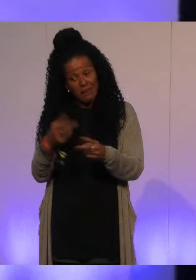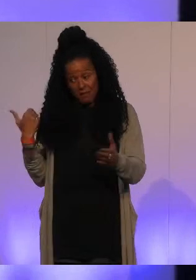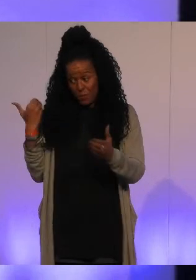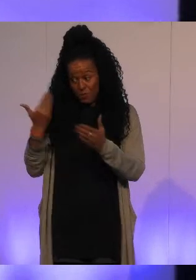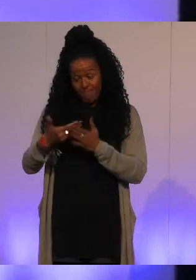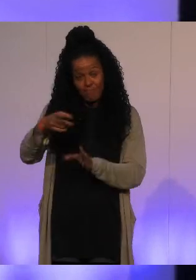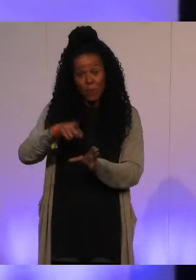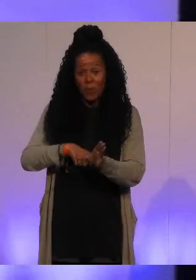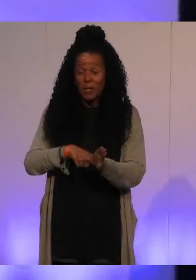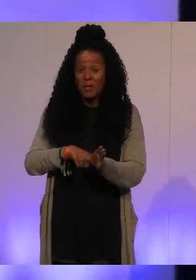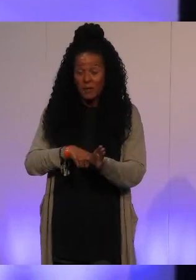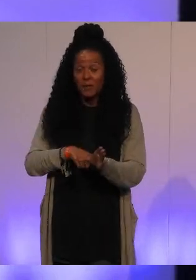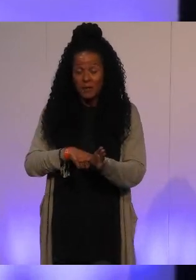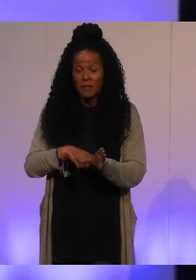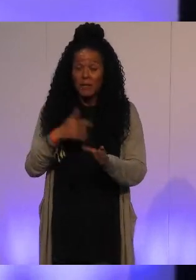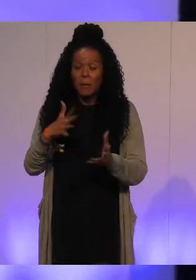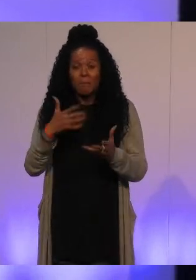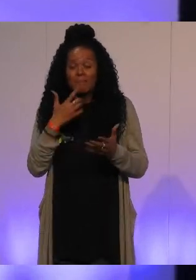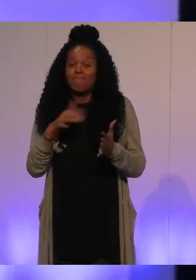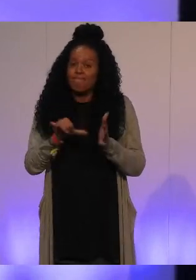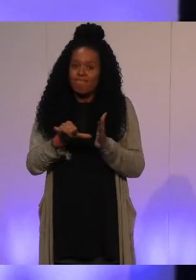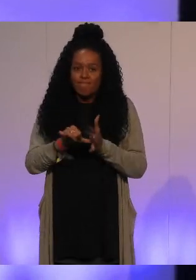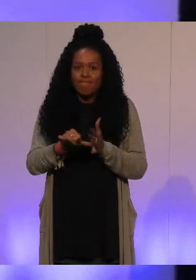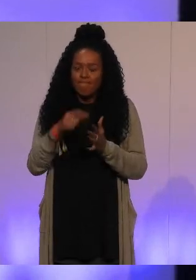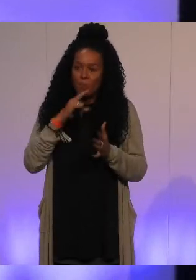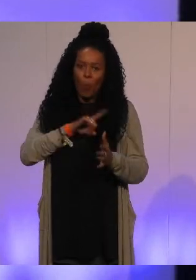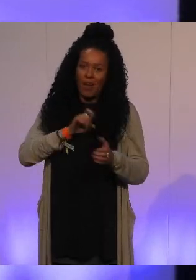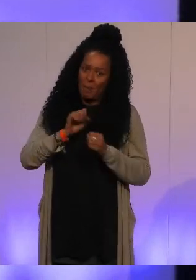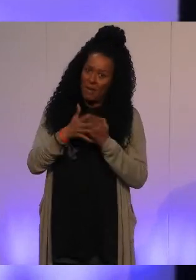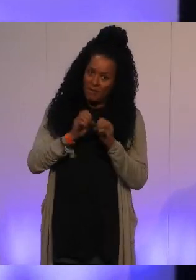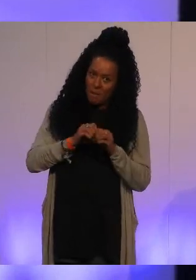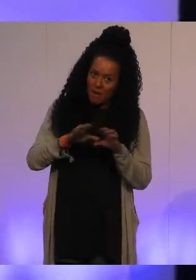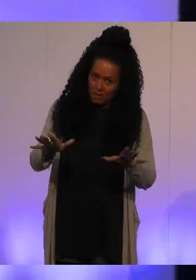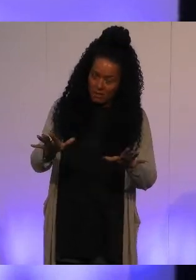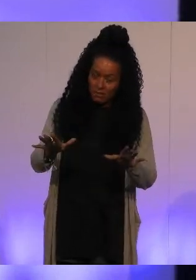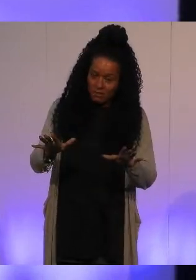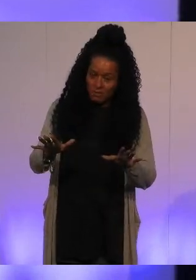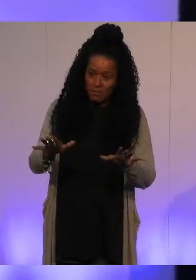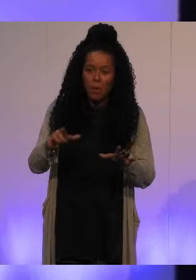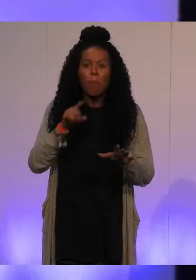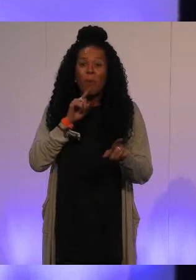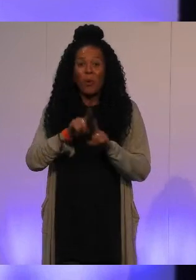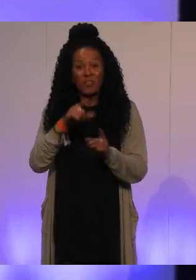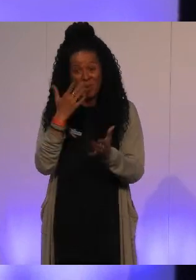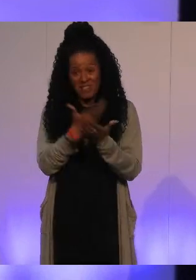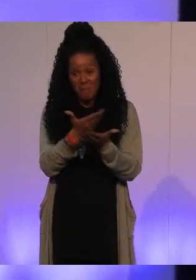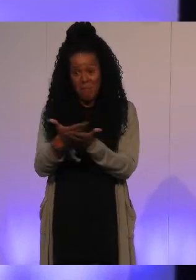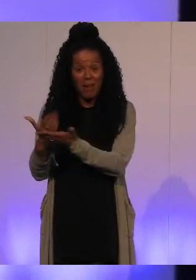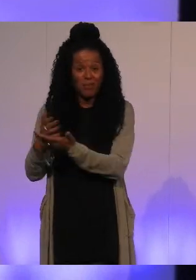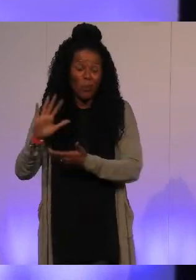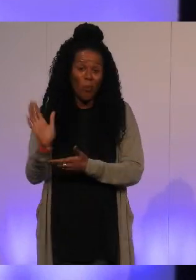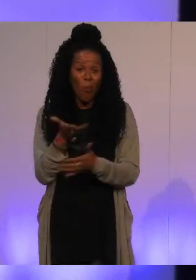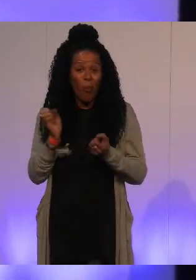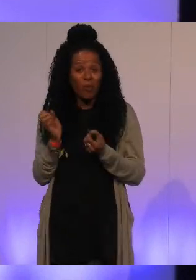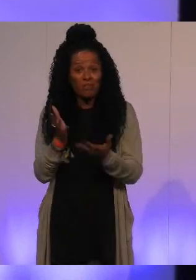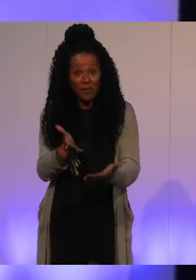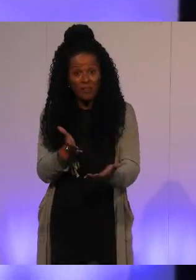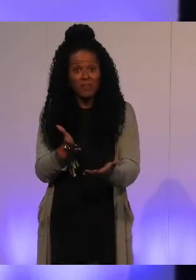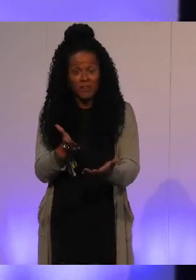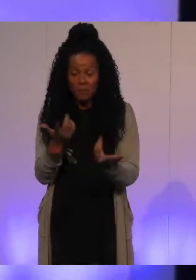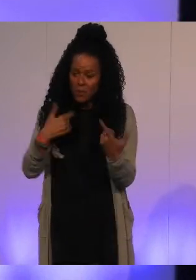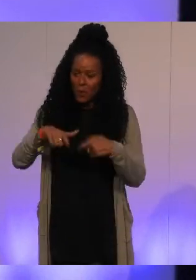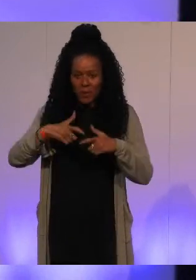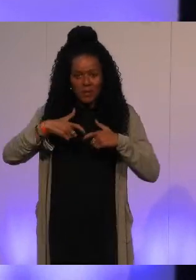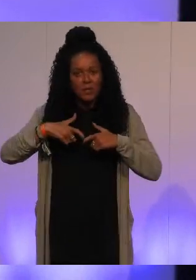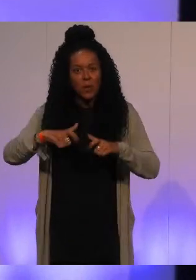year has been done in the context not only of a pandemic, but significant demand on all our services, which we continue